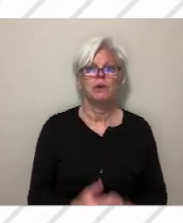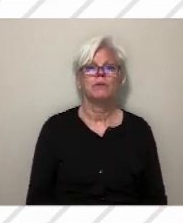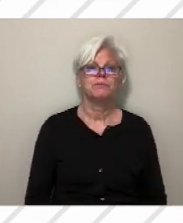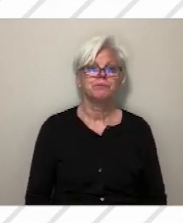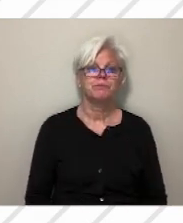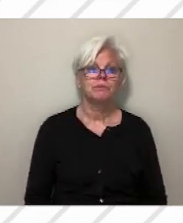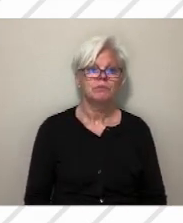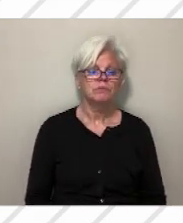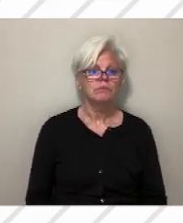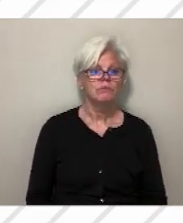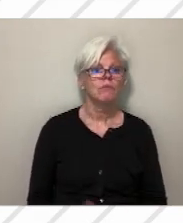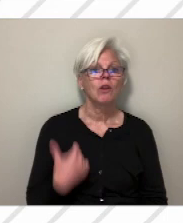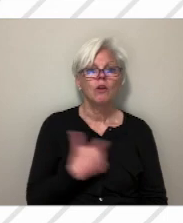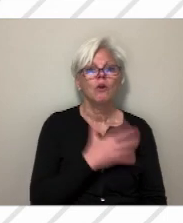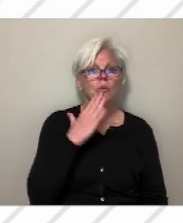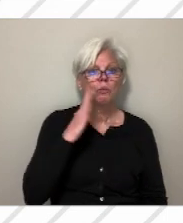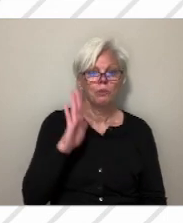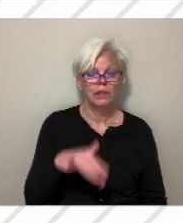We know that